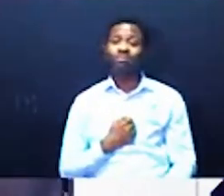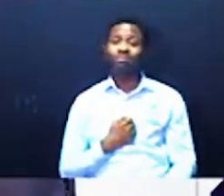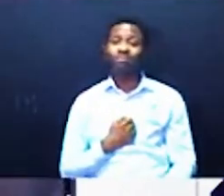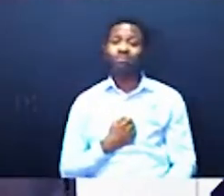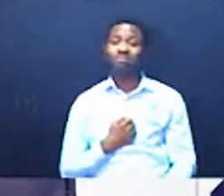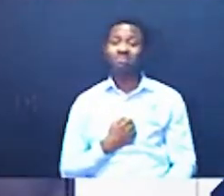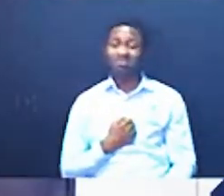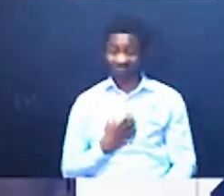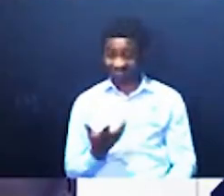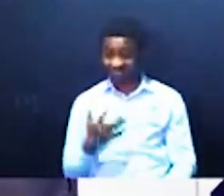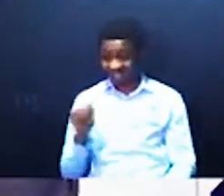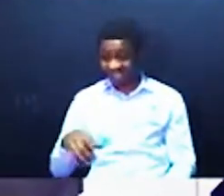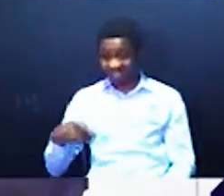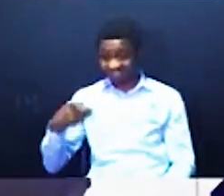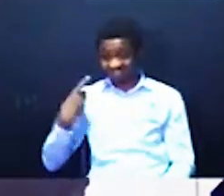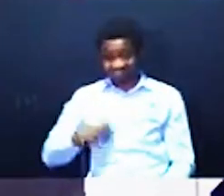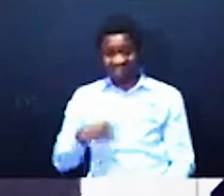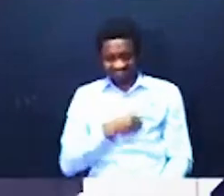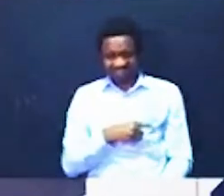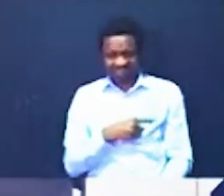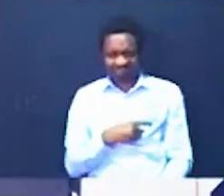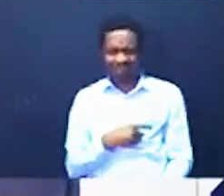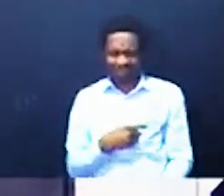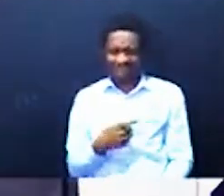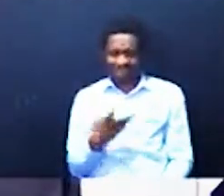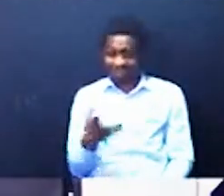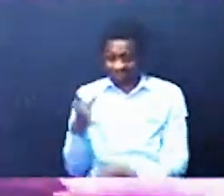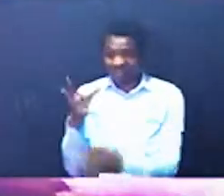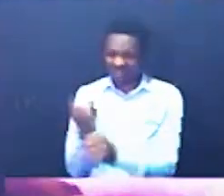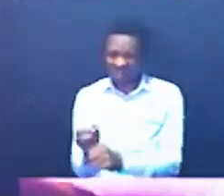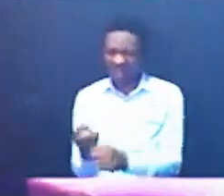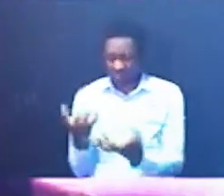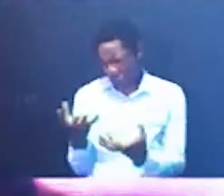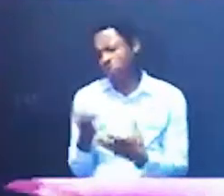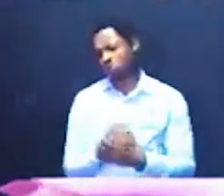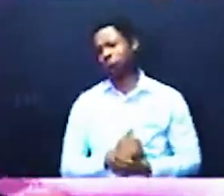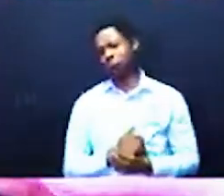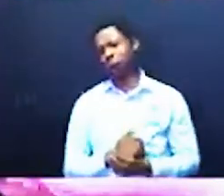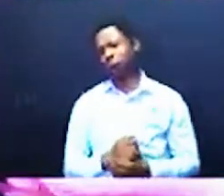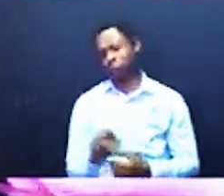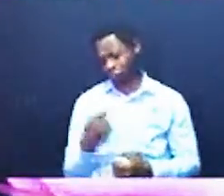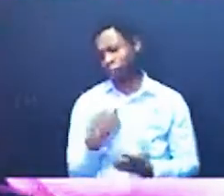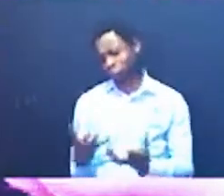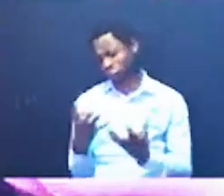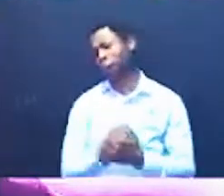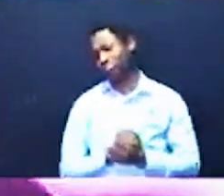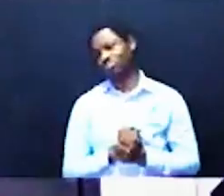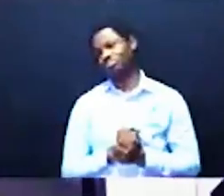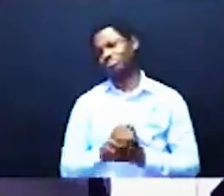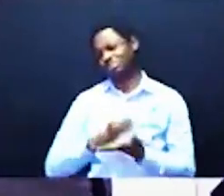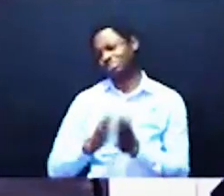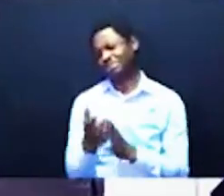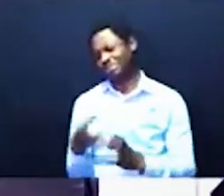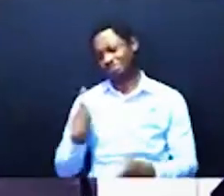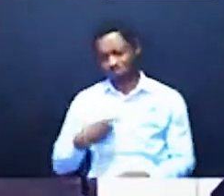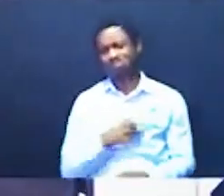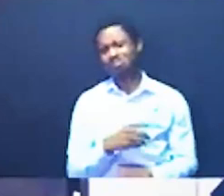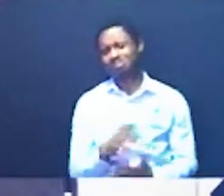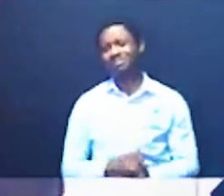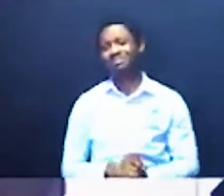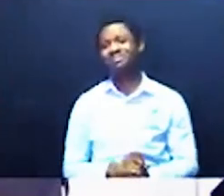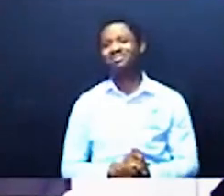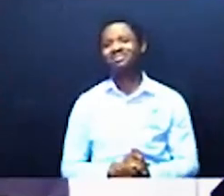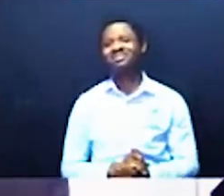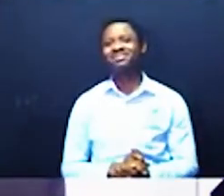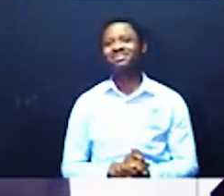Thickness, Minyabian, come a papa. Some four barn, Minyabia, come a pill. If I got some, I would have really